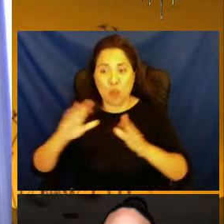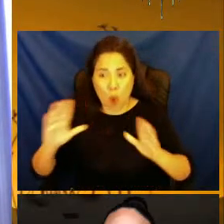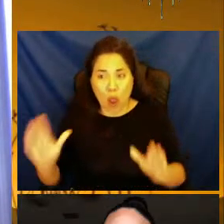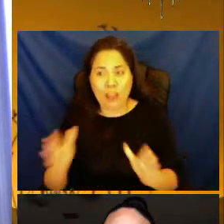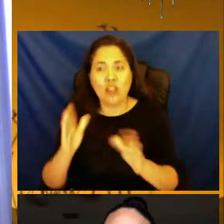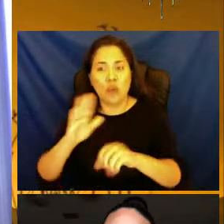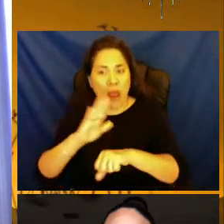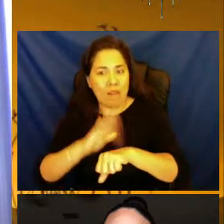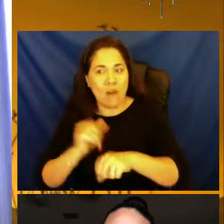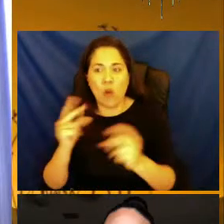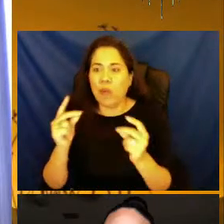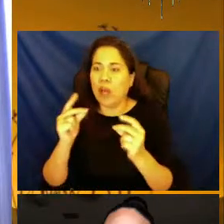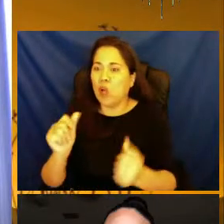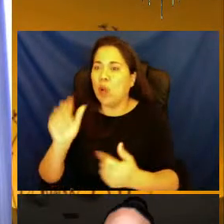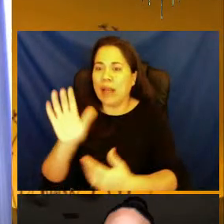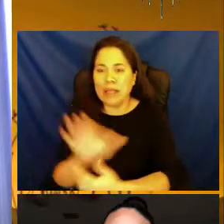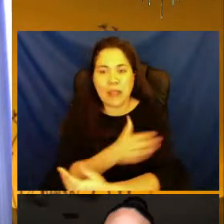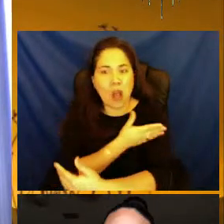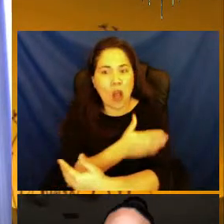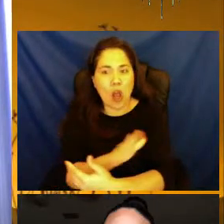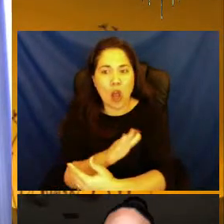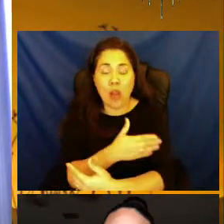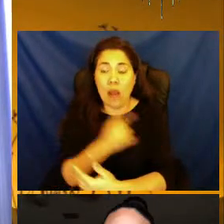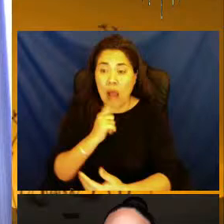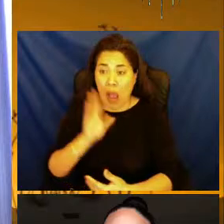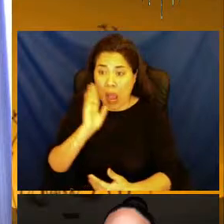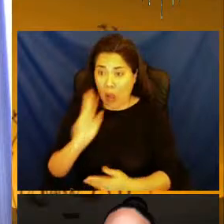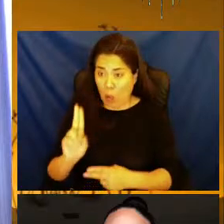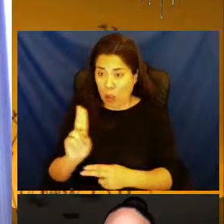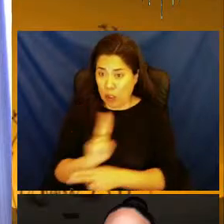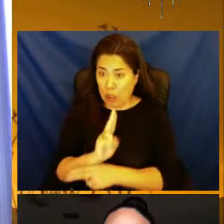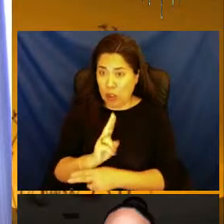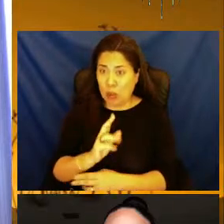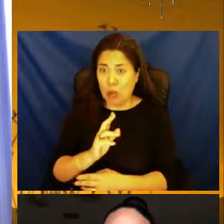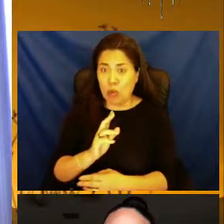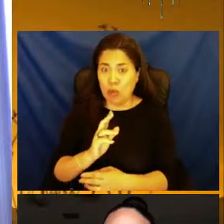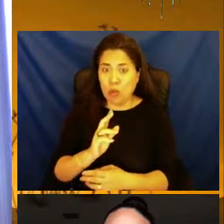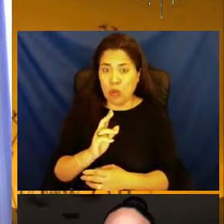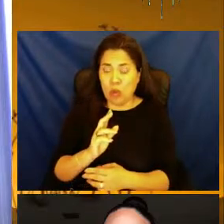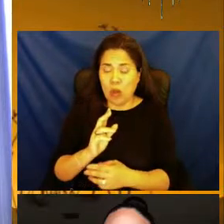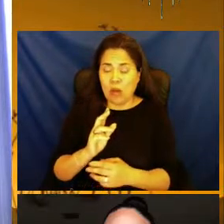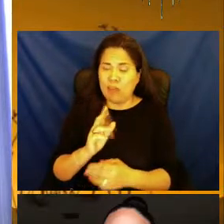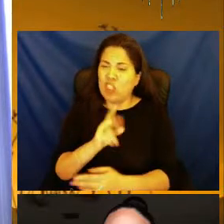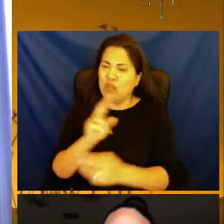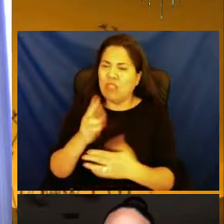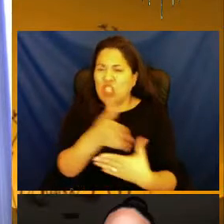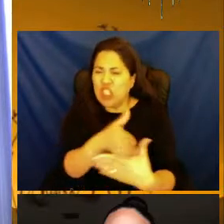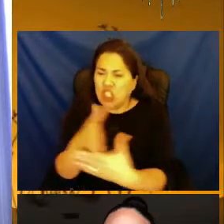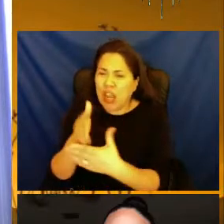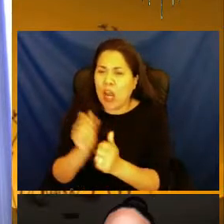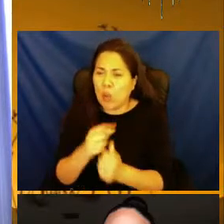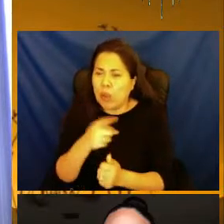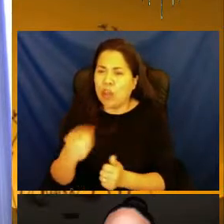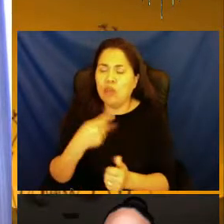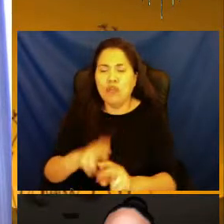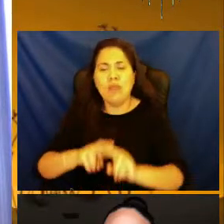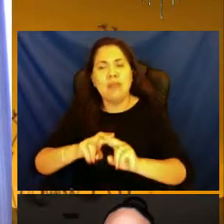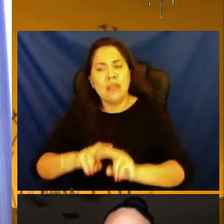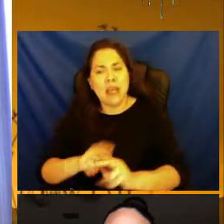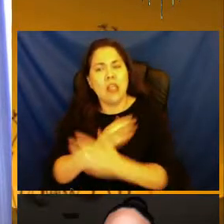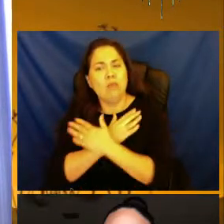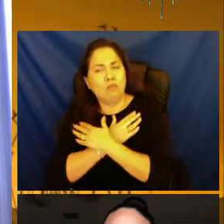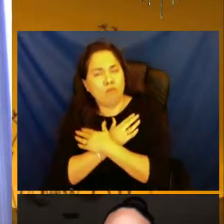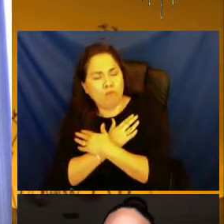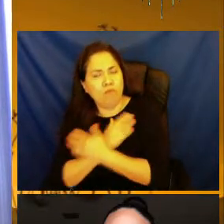in a quick song. What I'm going to do is I'm going to share a little bit with that with you. And so sit with me with this